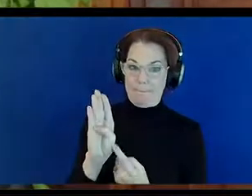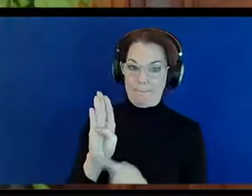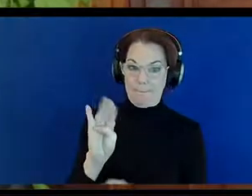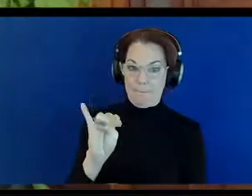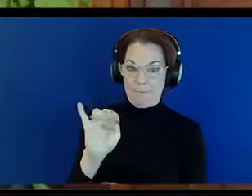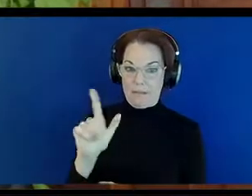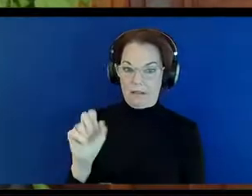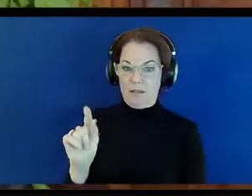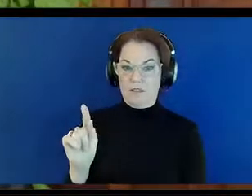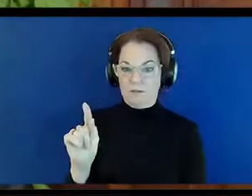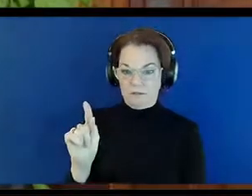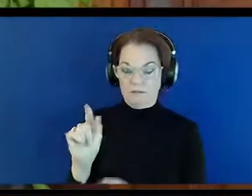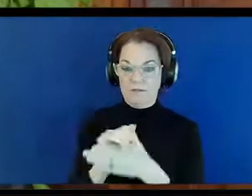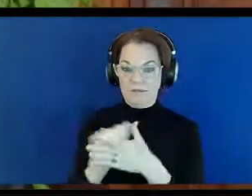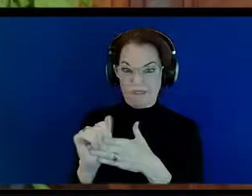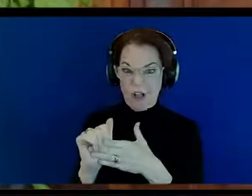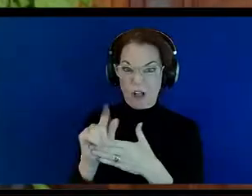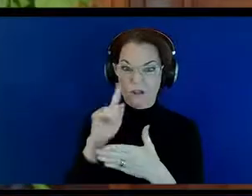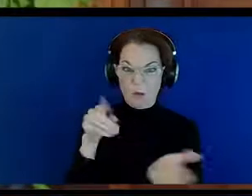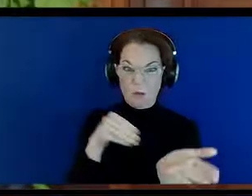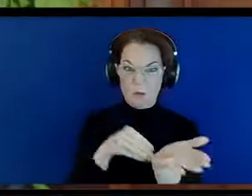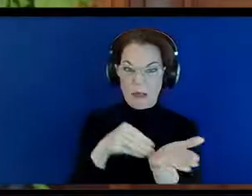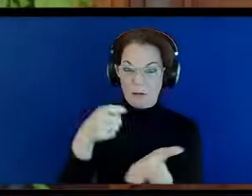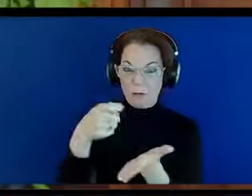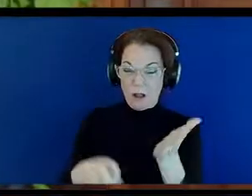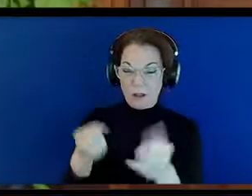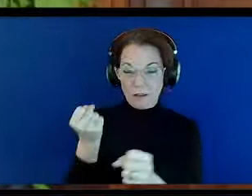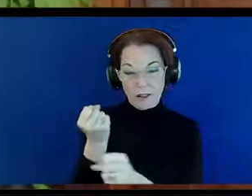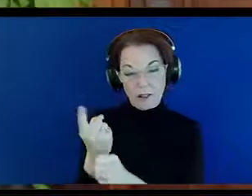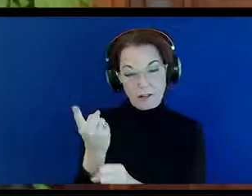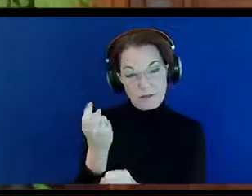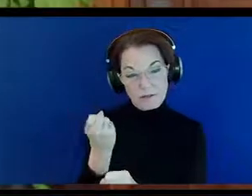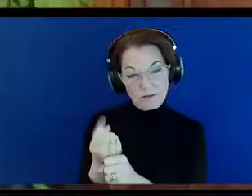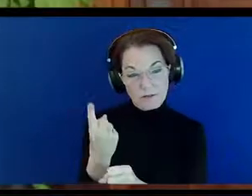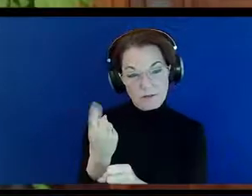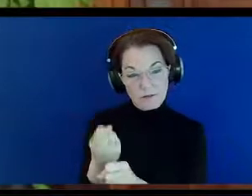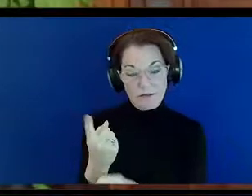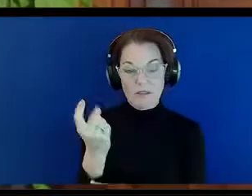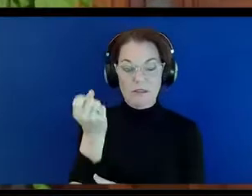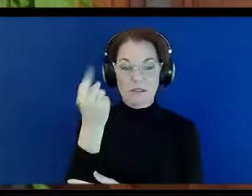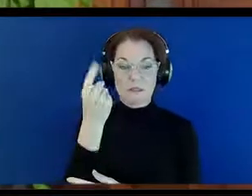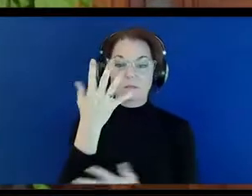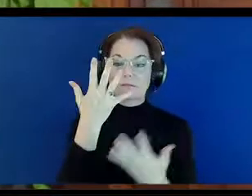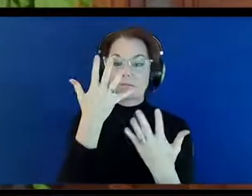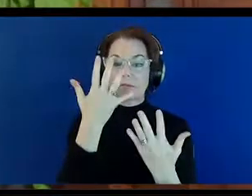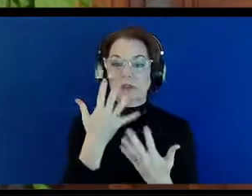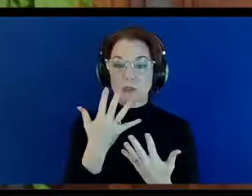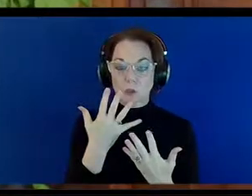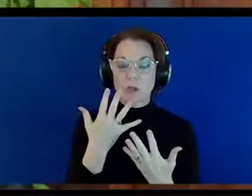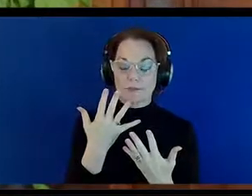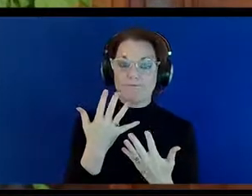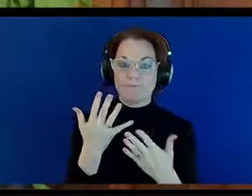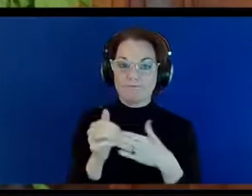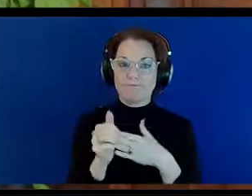billion in medical costs per year. And unfortunately lead to